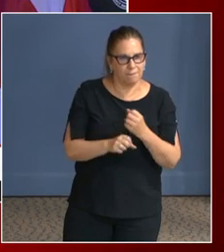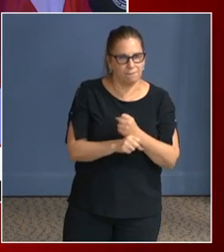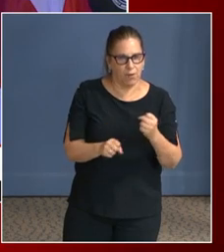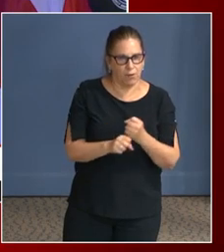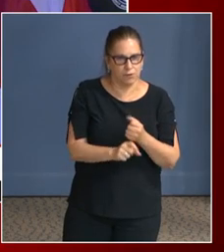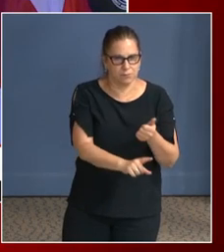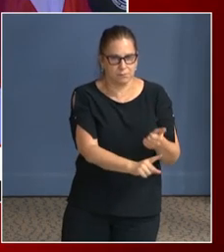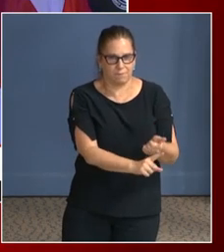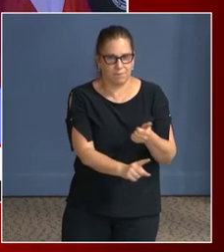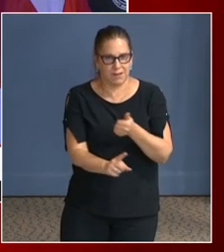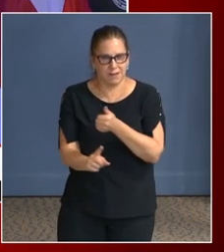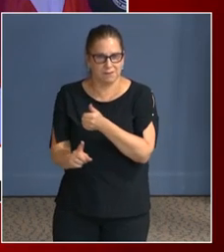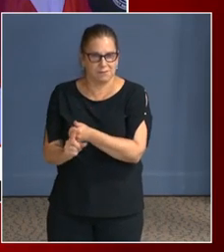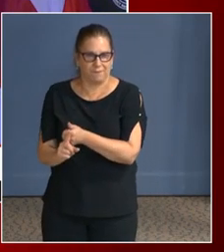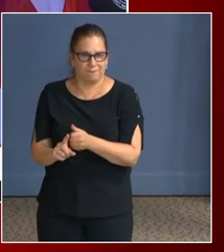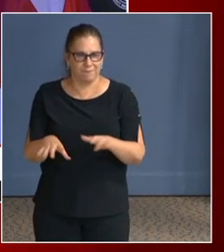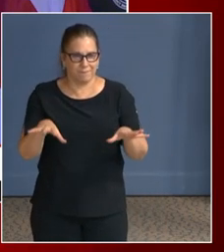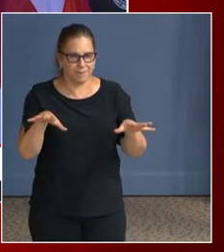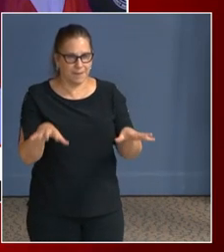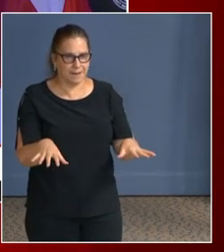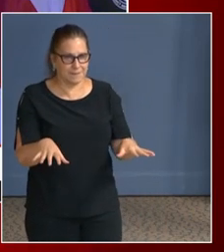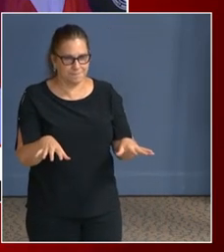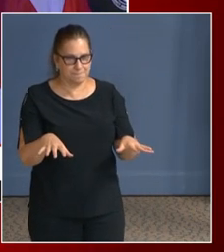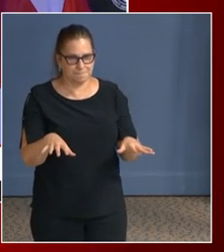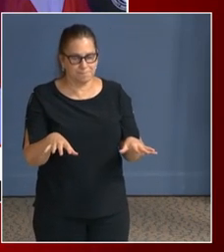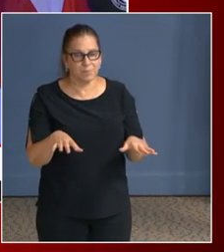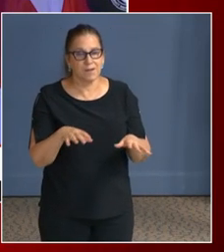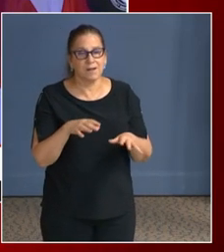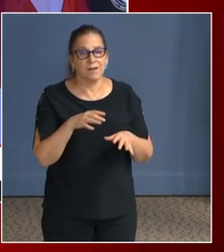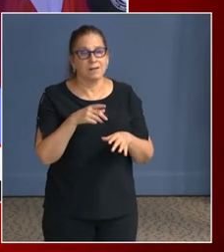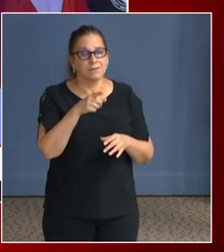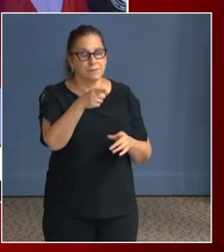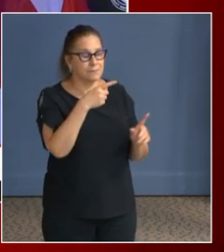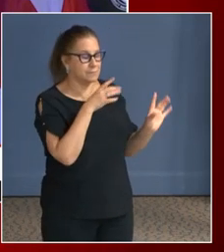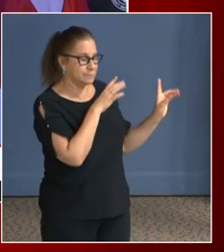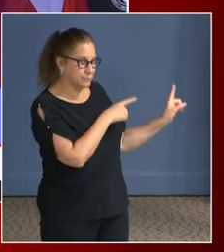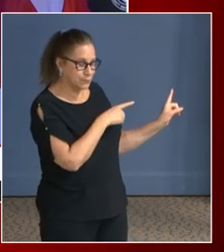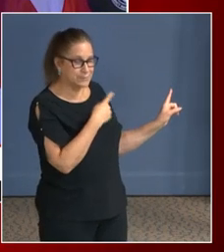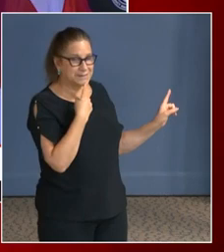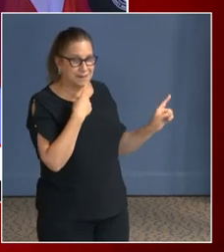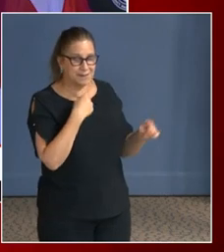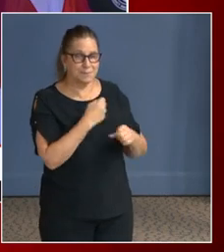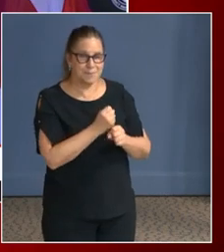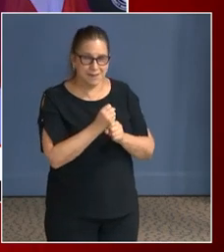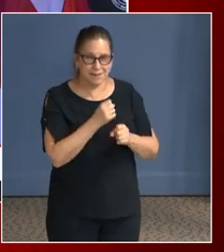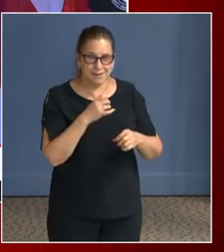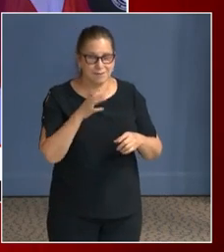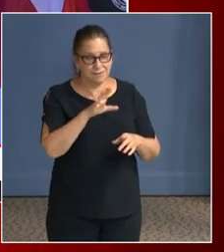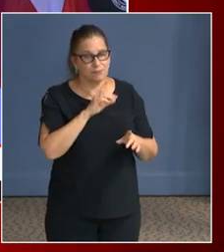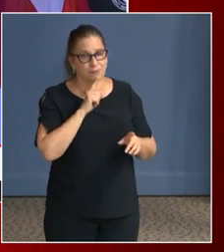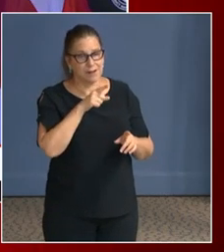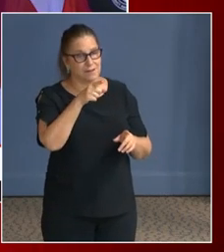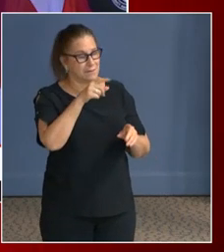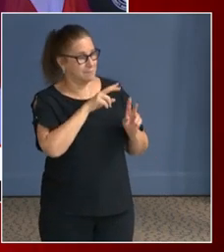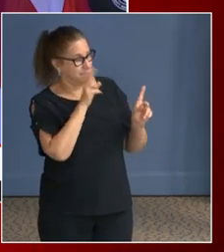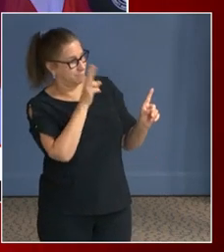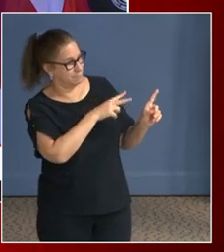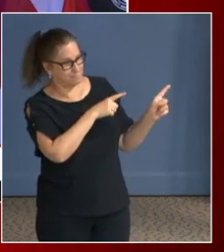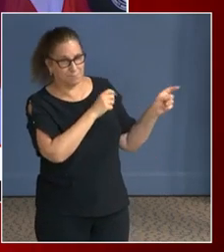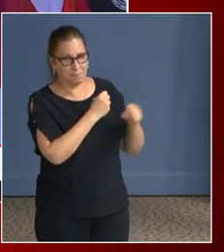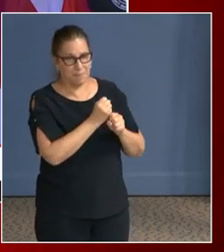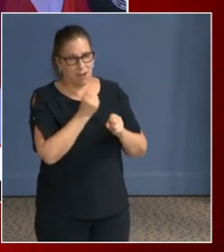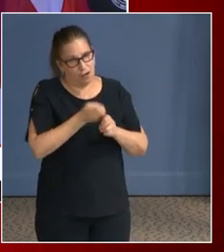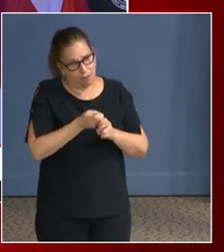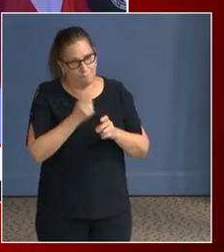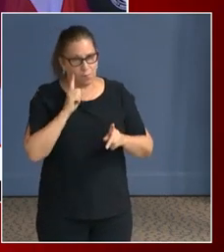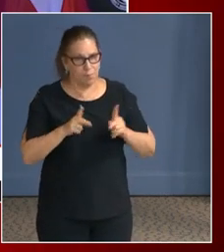you've decided you're going to make it difficult for people to buy legal fireworks. I don't have anything else to add, Sam. Any other questions?